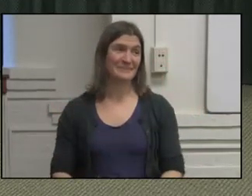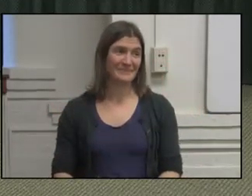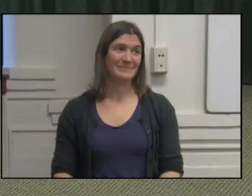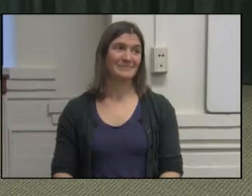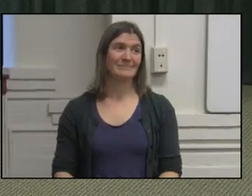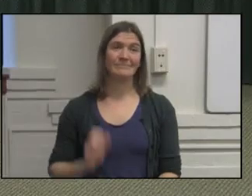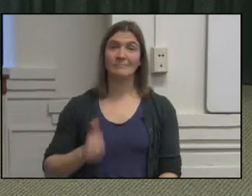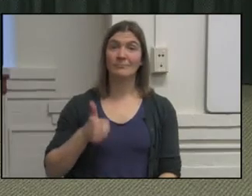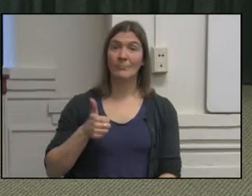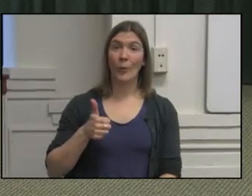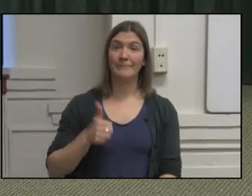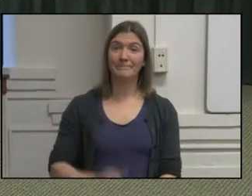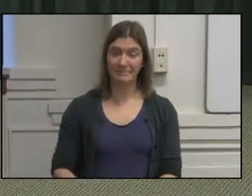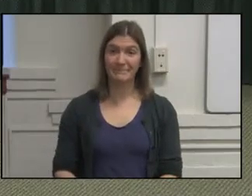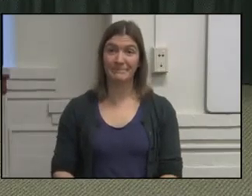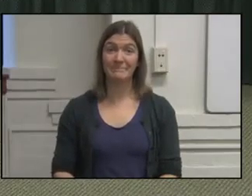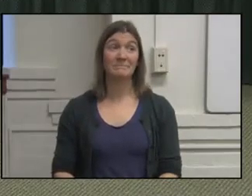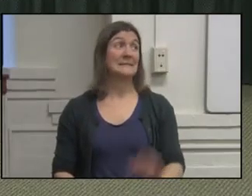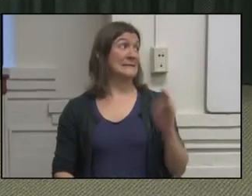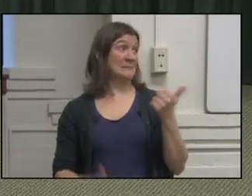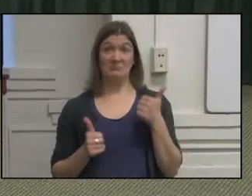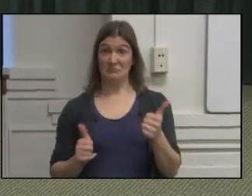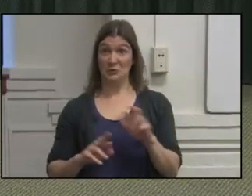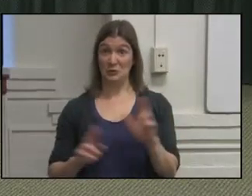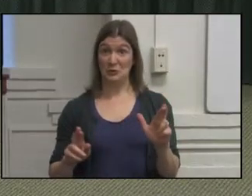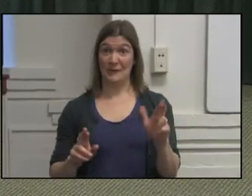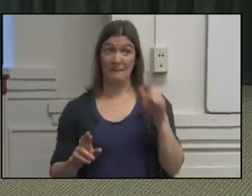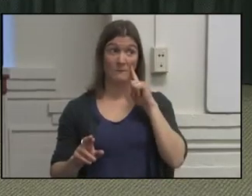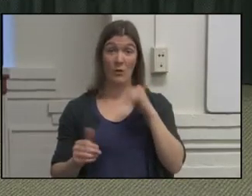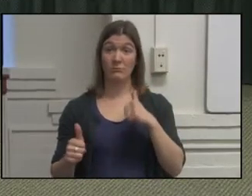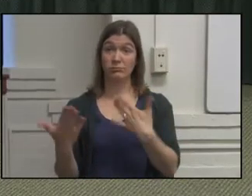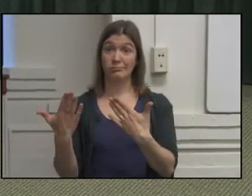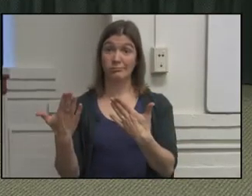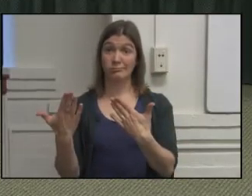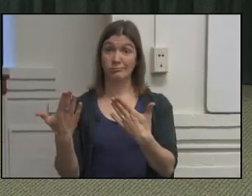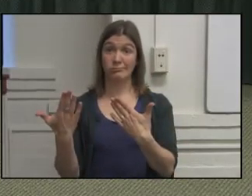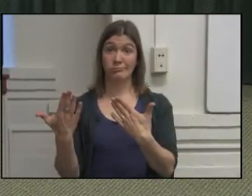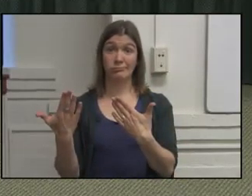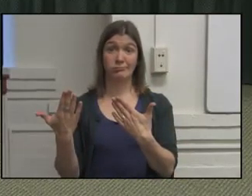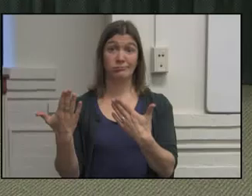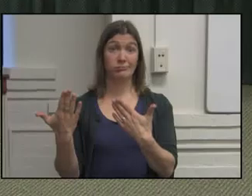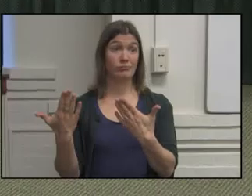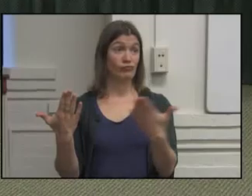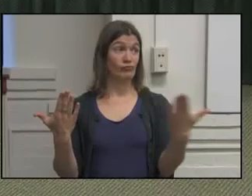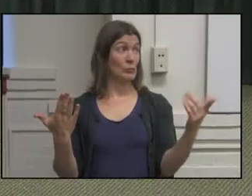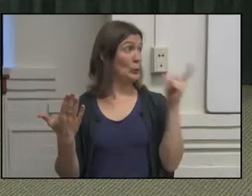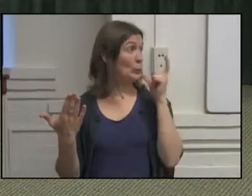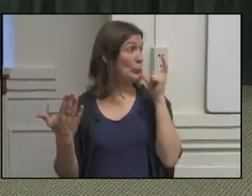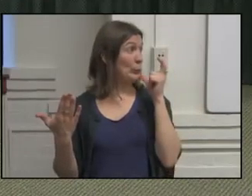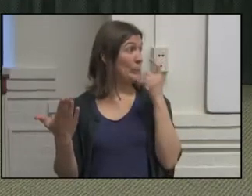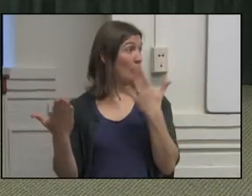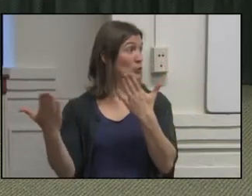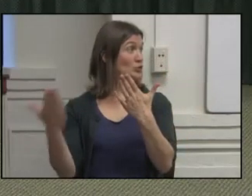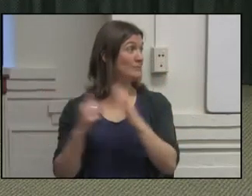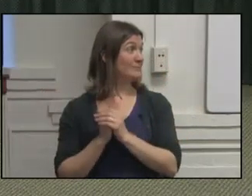Okay. Seeing no questions or comments from public or board, I would entertain a